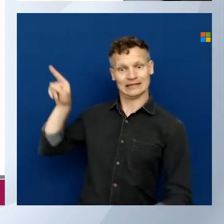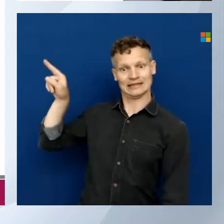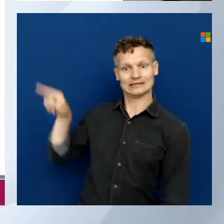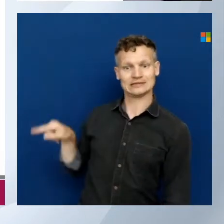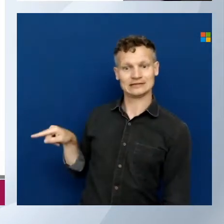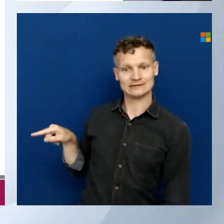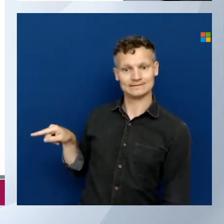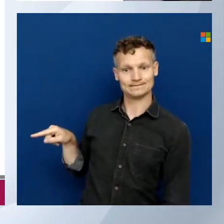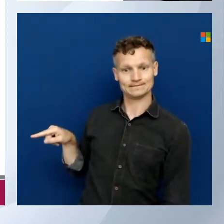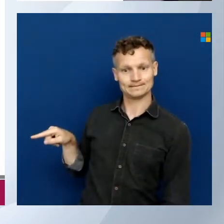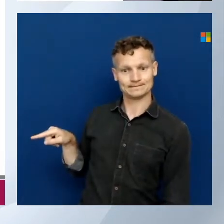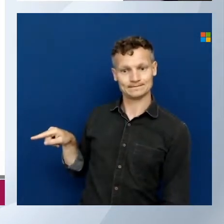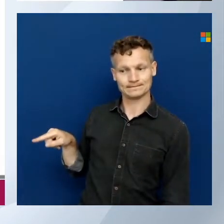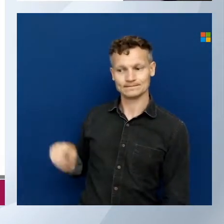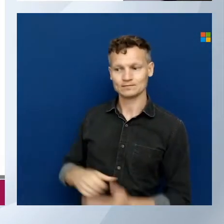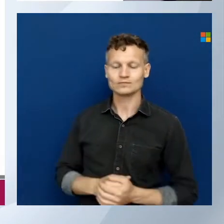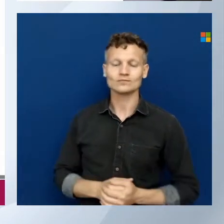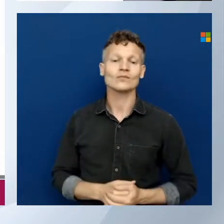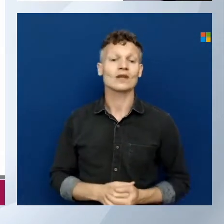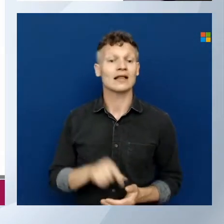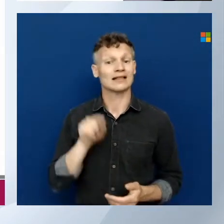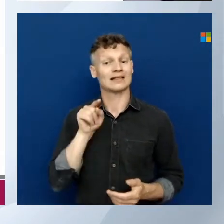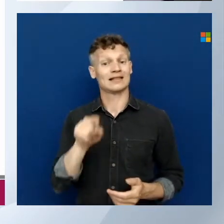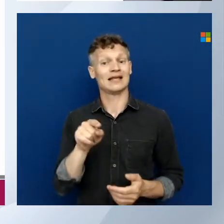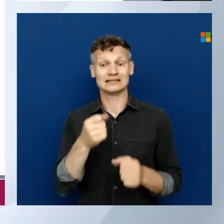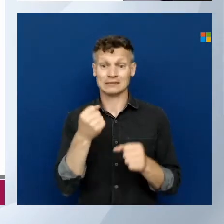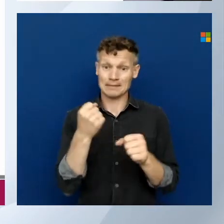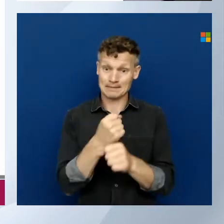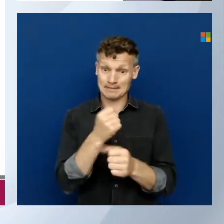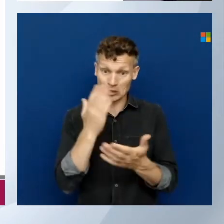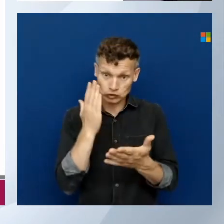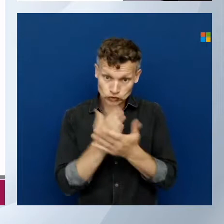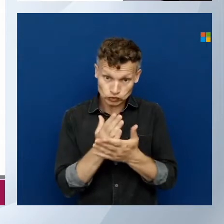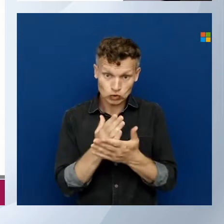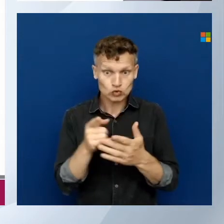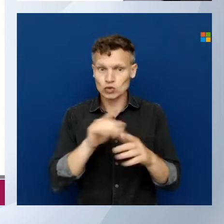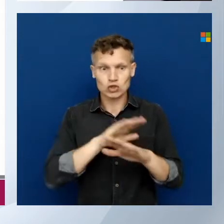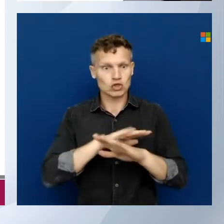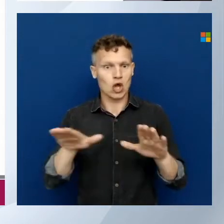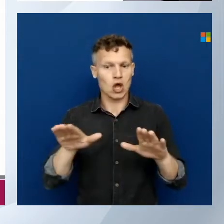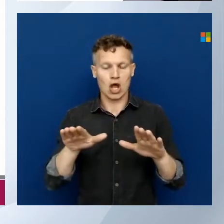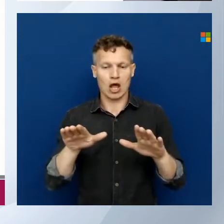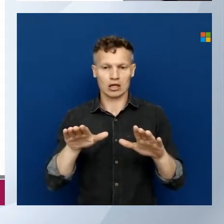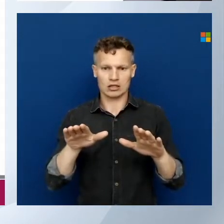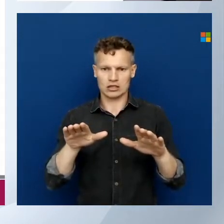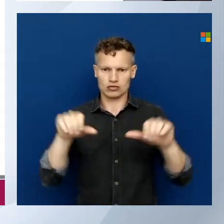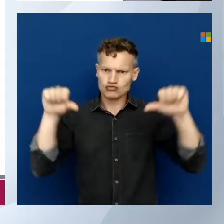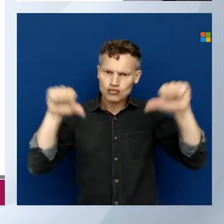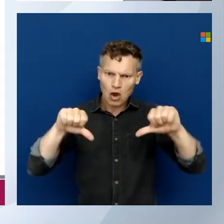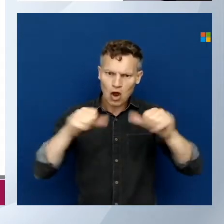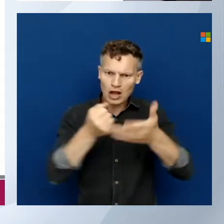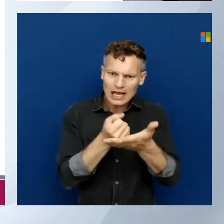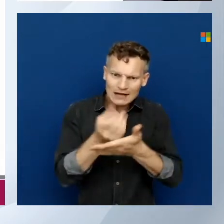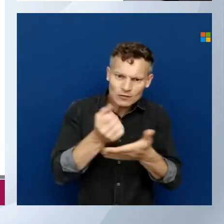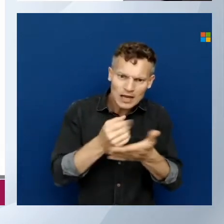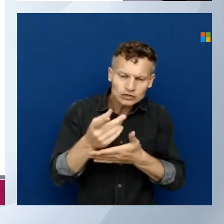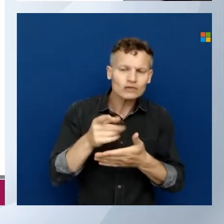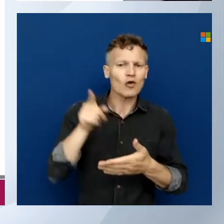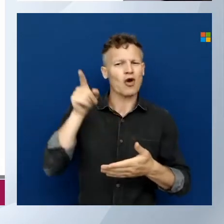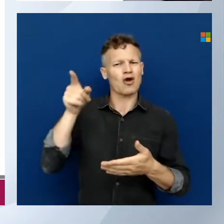not basically providing the wrong information for your Azure Resource Manager to deploy this service.